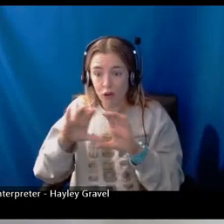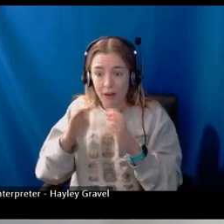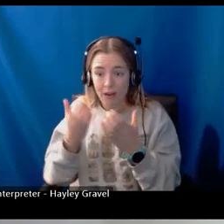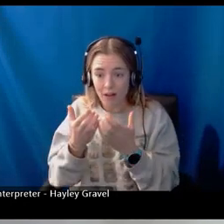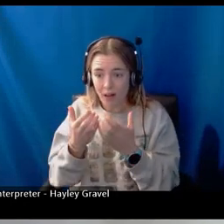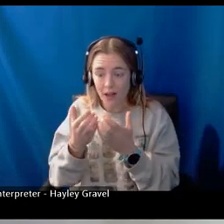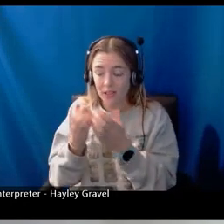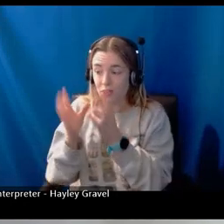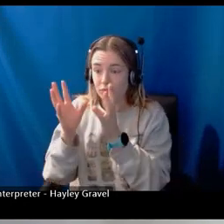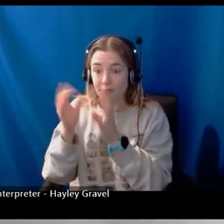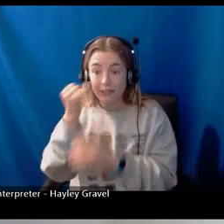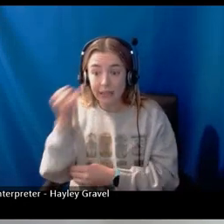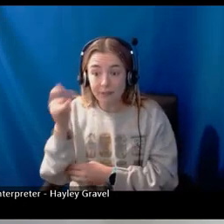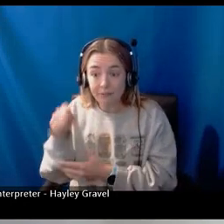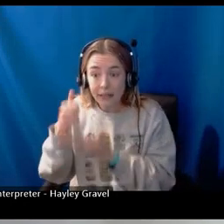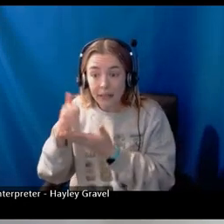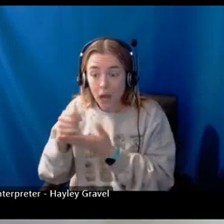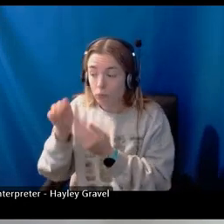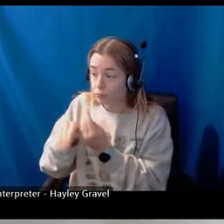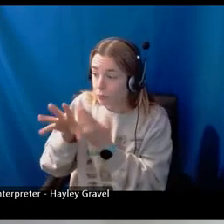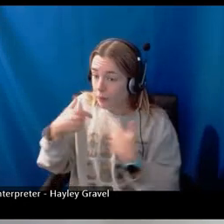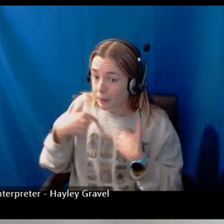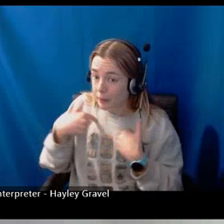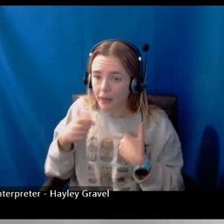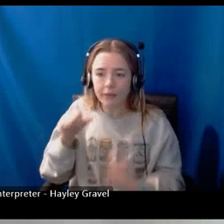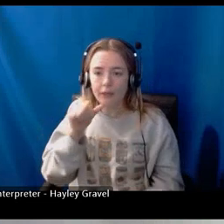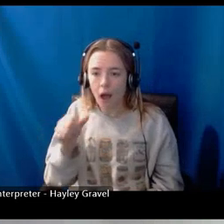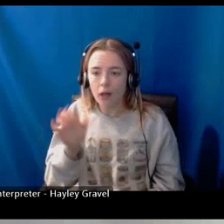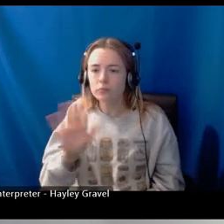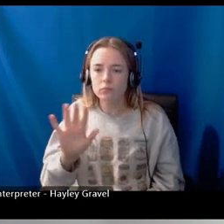conferencing that you needed to do with me, okay?